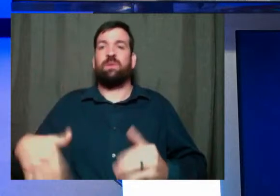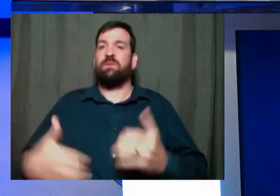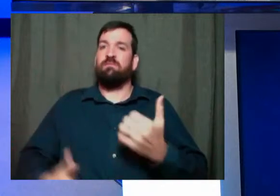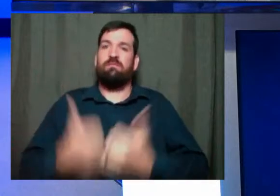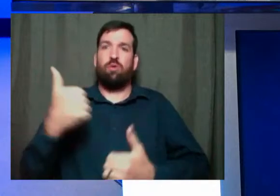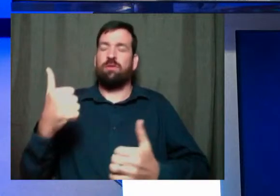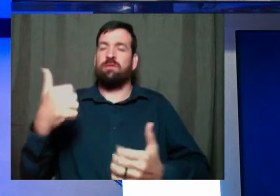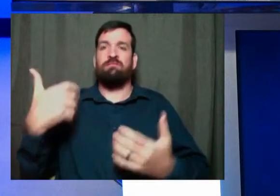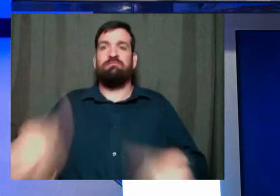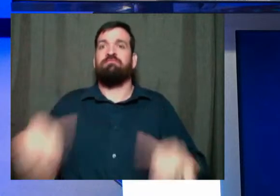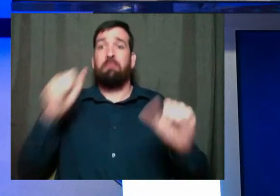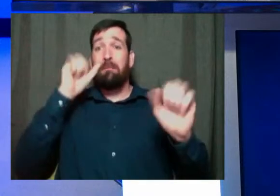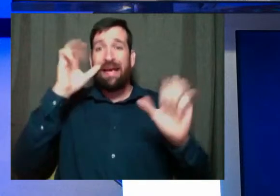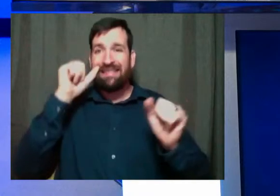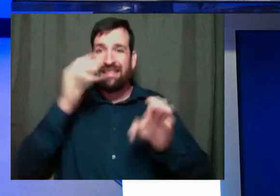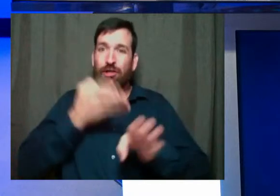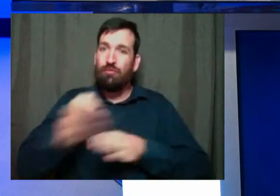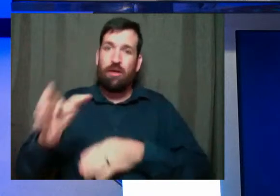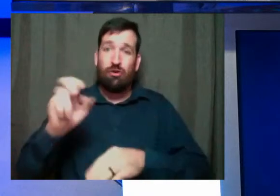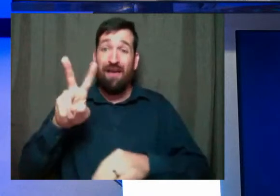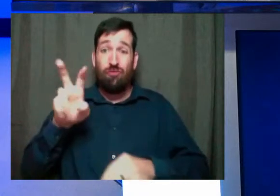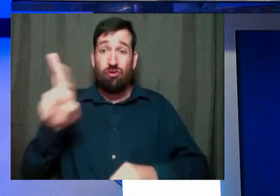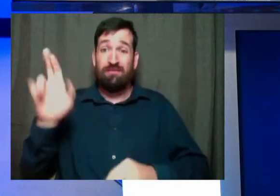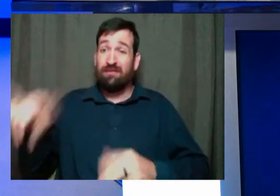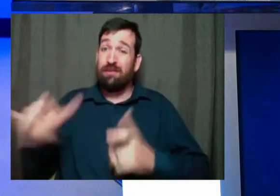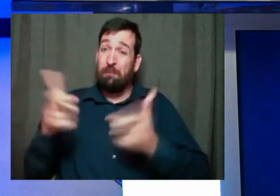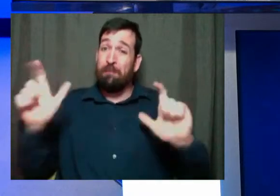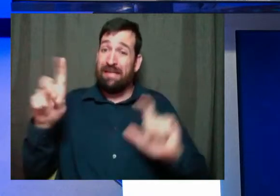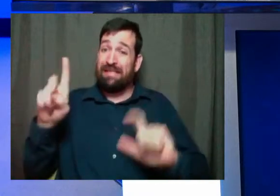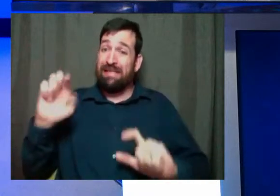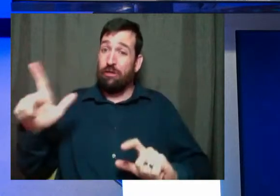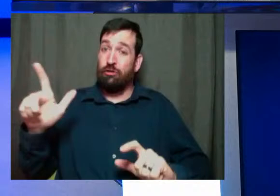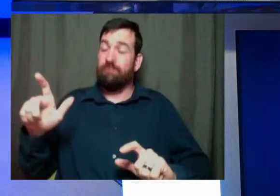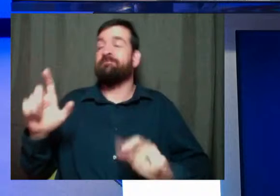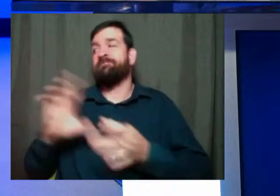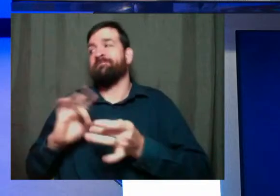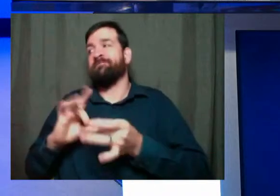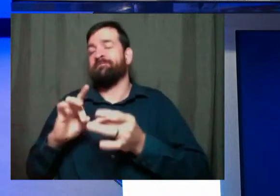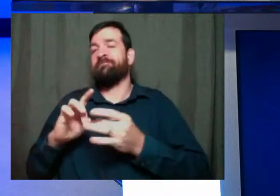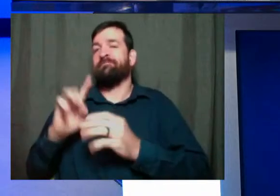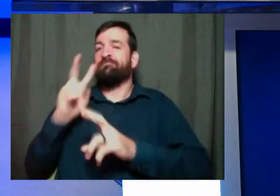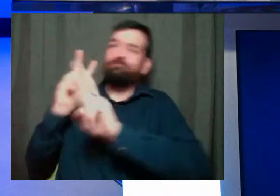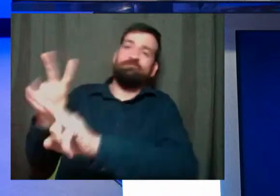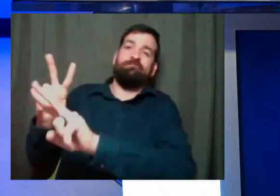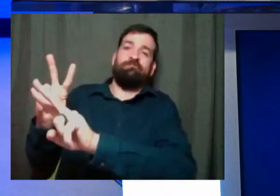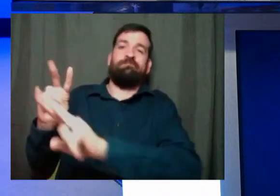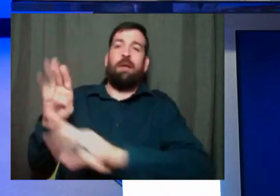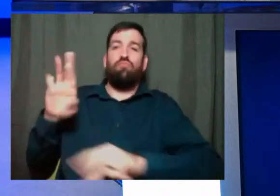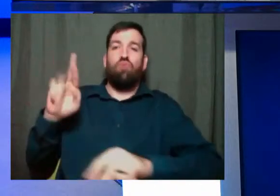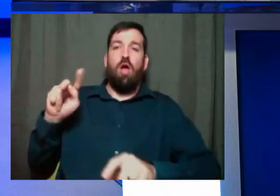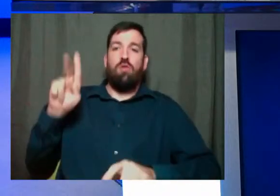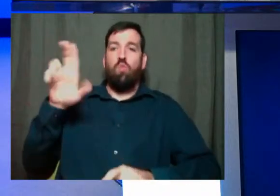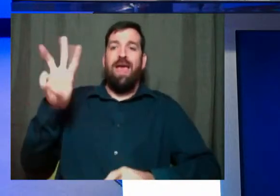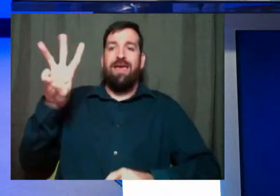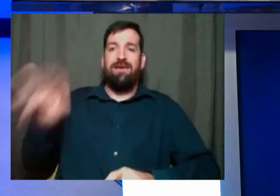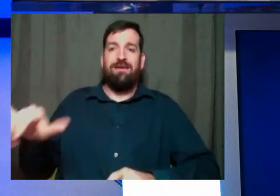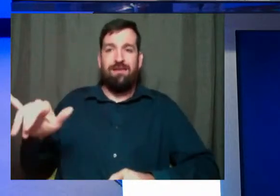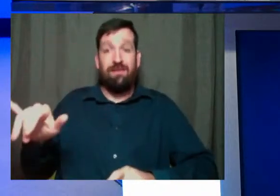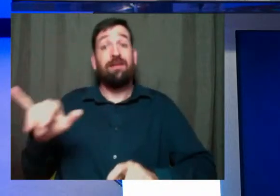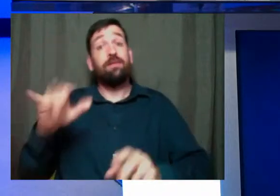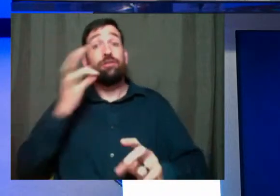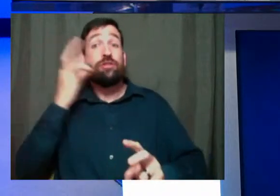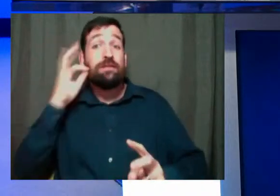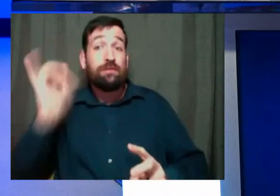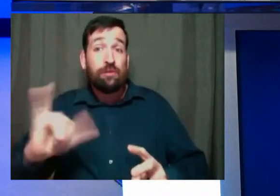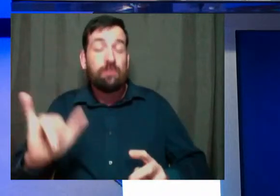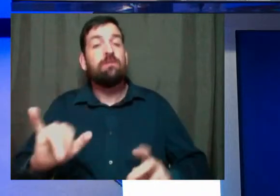ever. I know, fantastic. That's a big deal. See, I said we get a little bit of a little ode to Broadway in. We just should. like Chiefs and I will say baseball. the second episode of